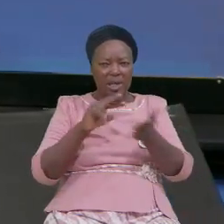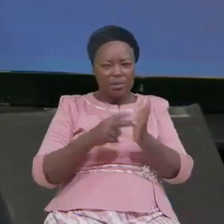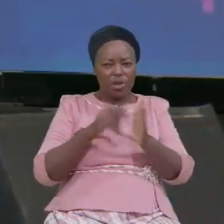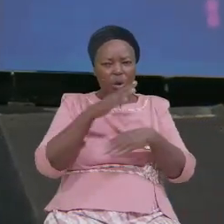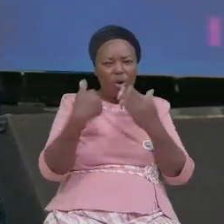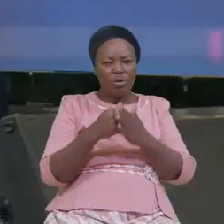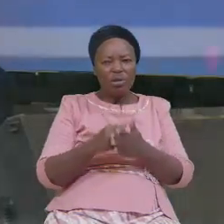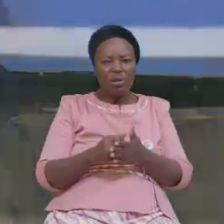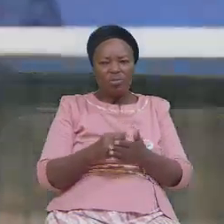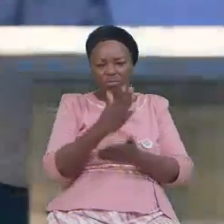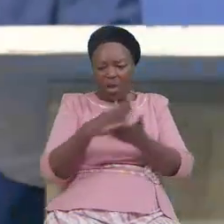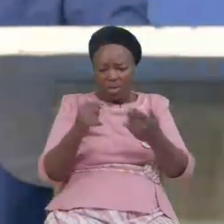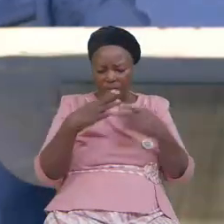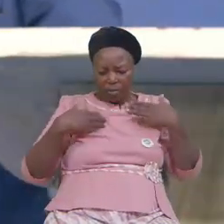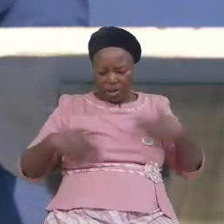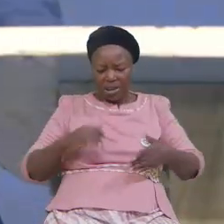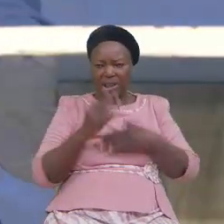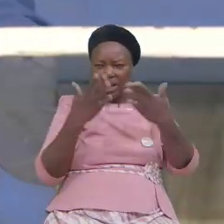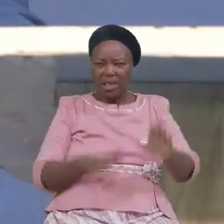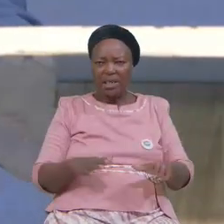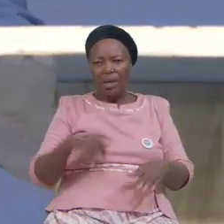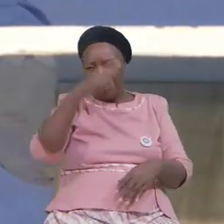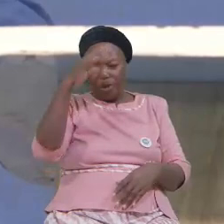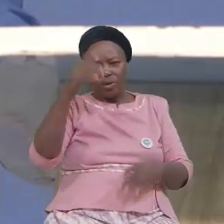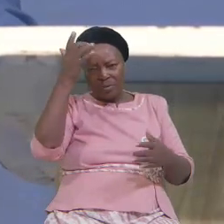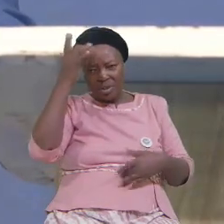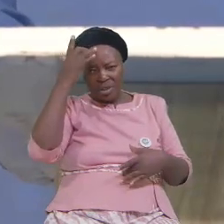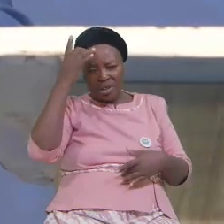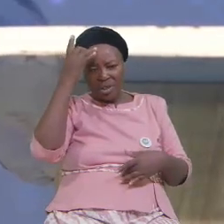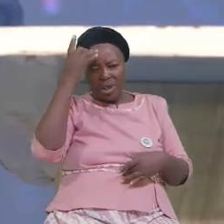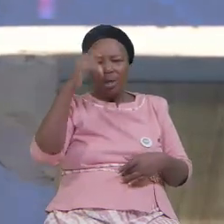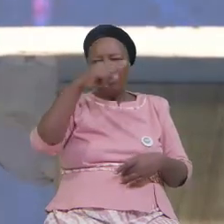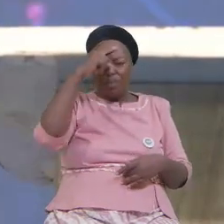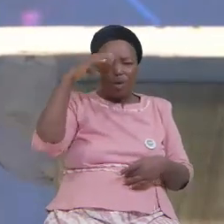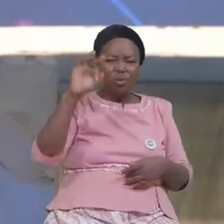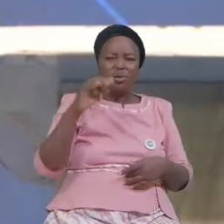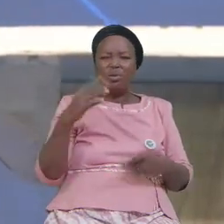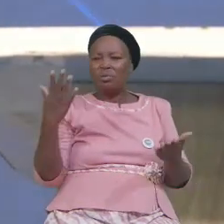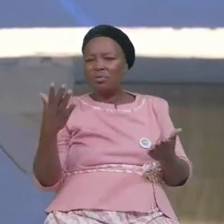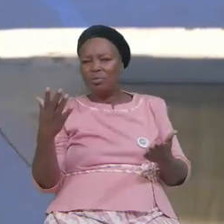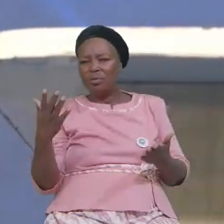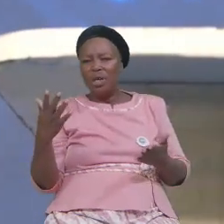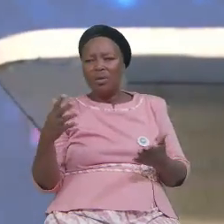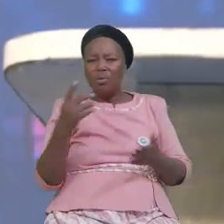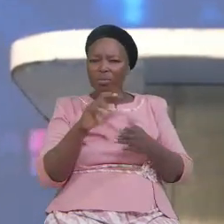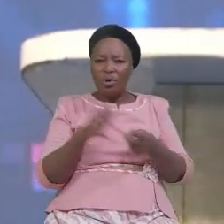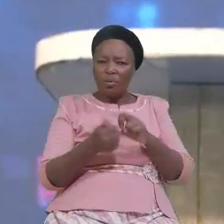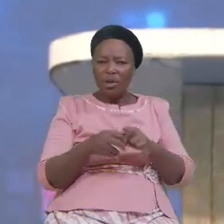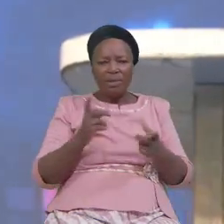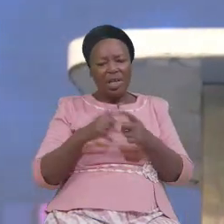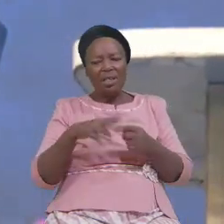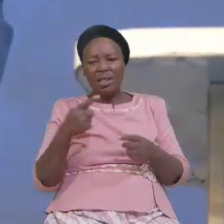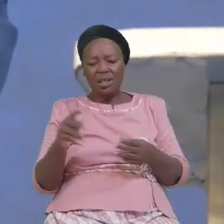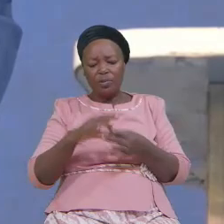the body because of disease and because of sickness. The Spirit of God, the Spirit